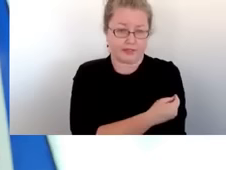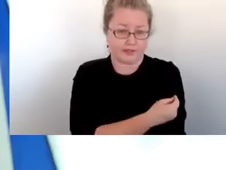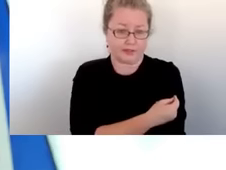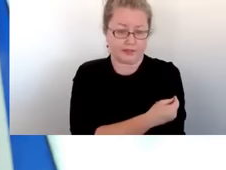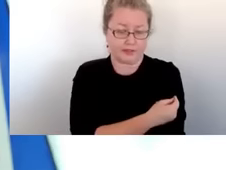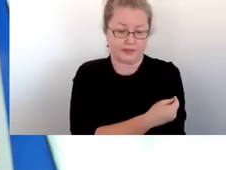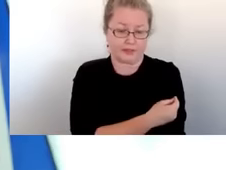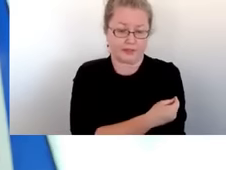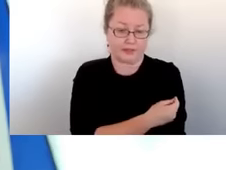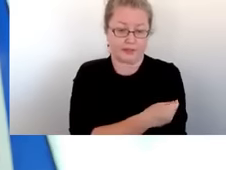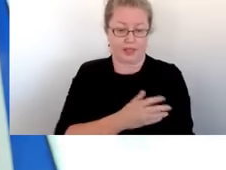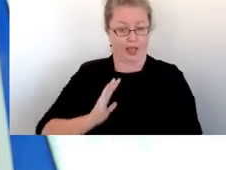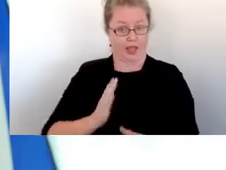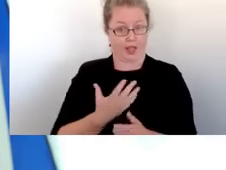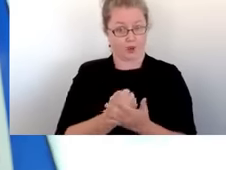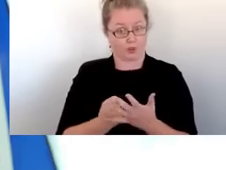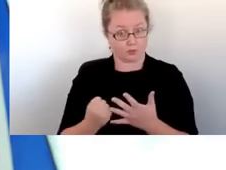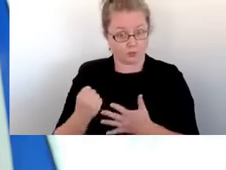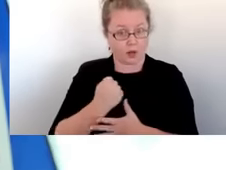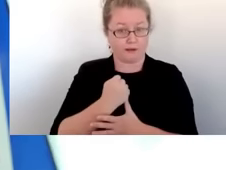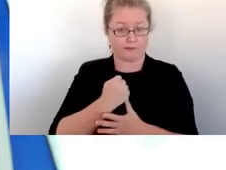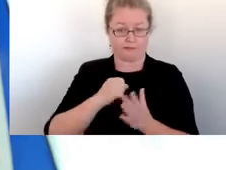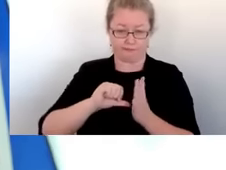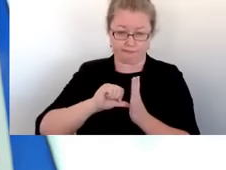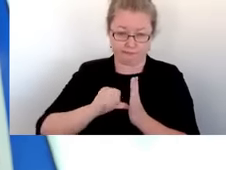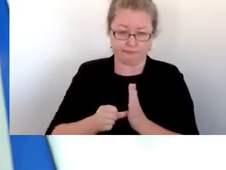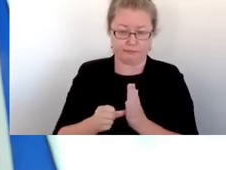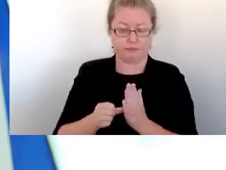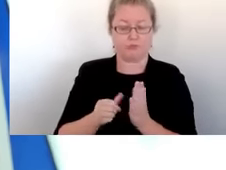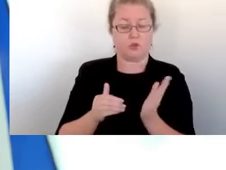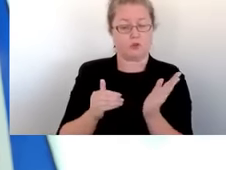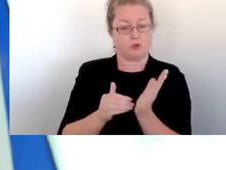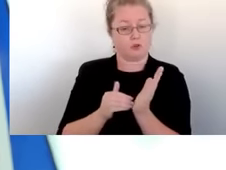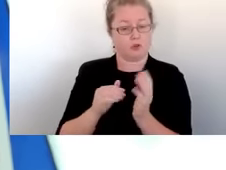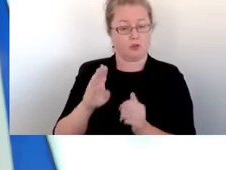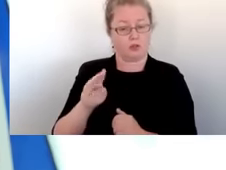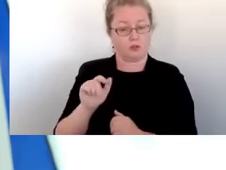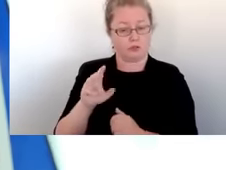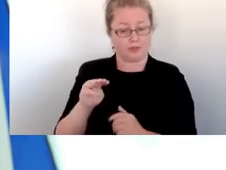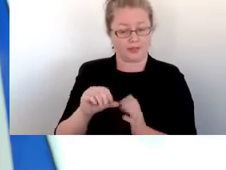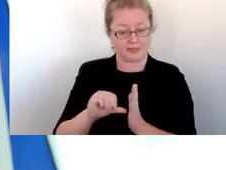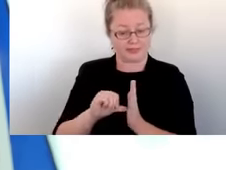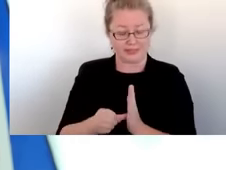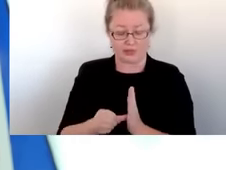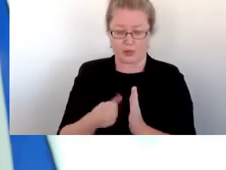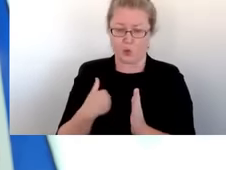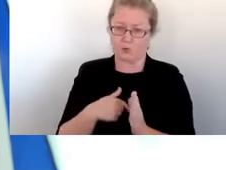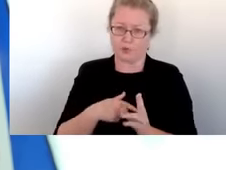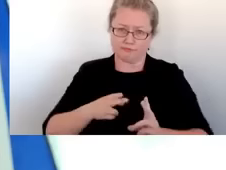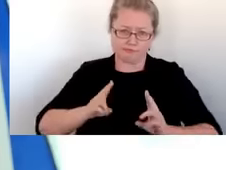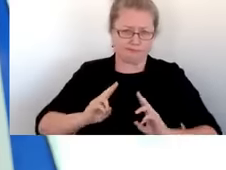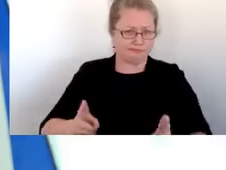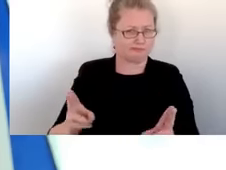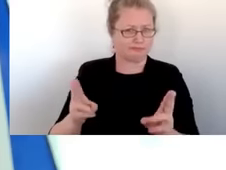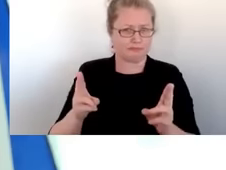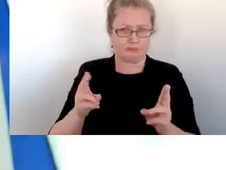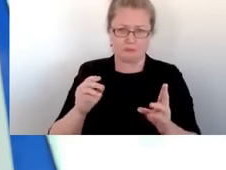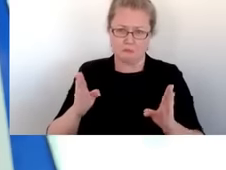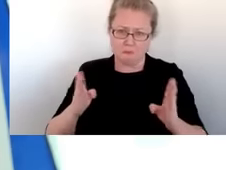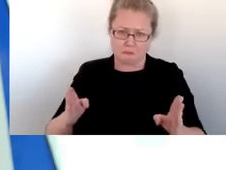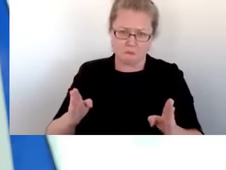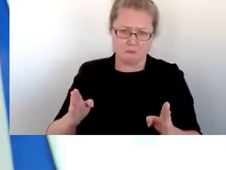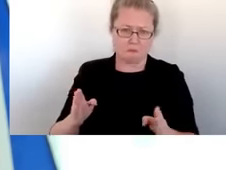priority we give to it, you can sense from Dr. Ballum's briefing that we're building up in a short period of time to the capacity